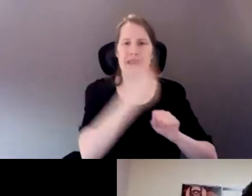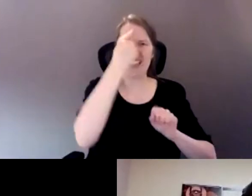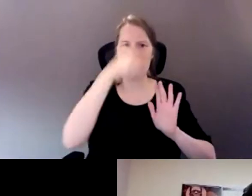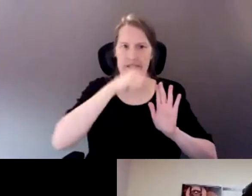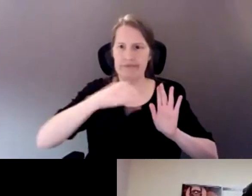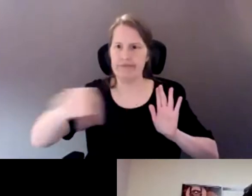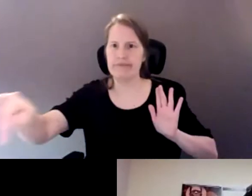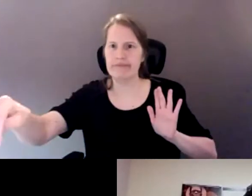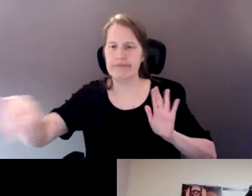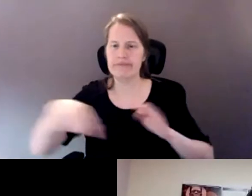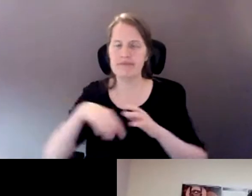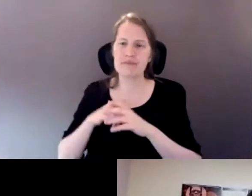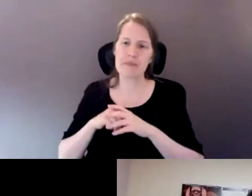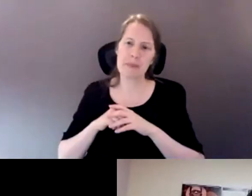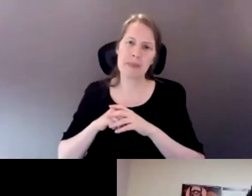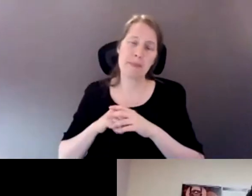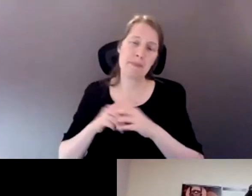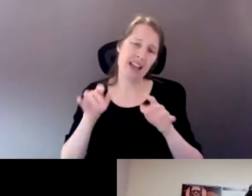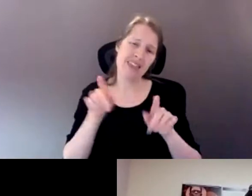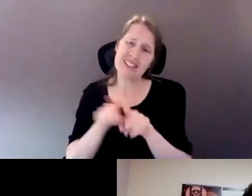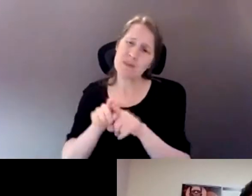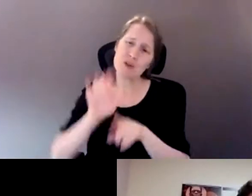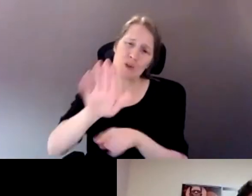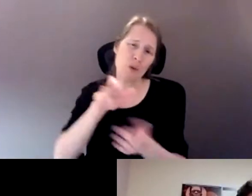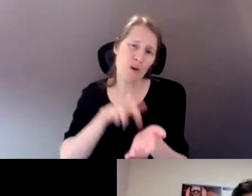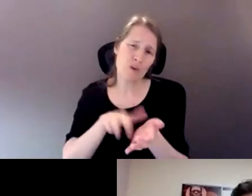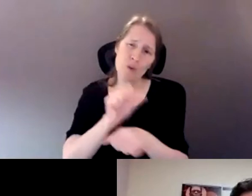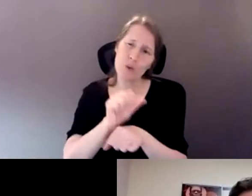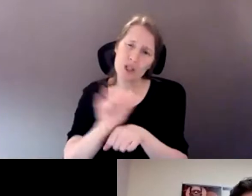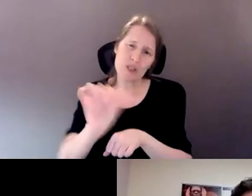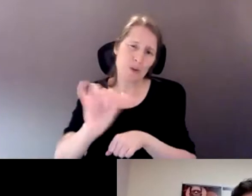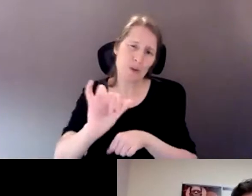that is very similar to your own research,